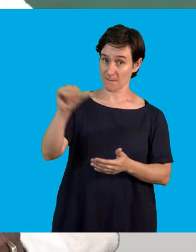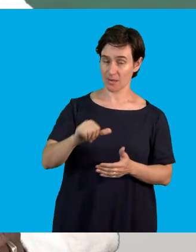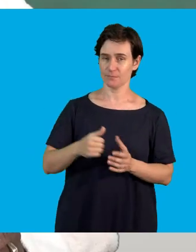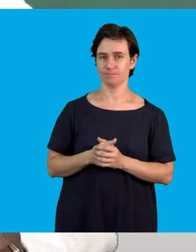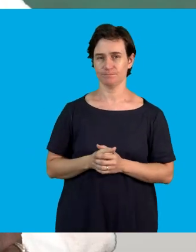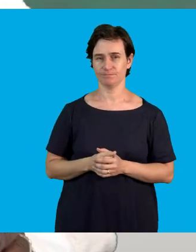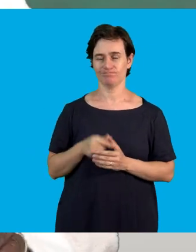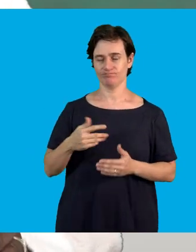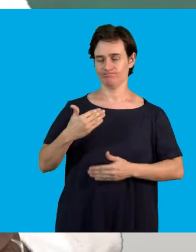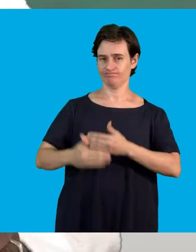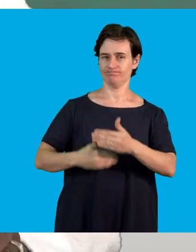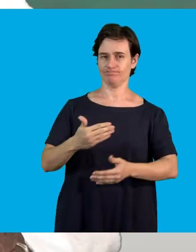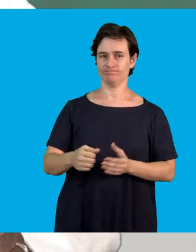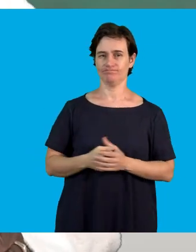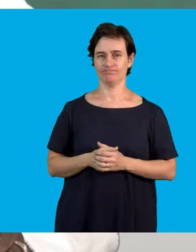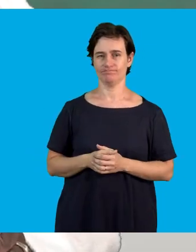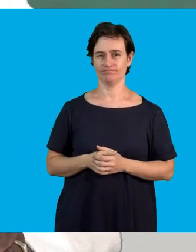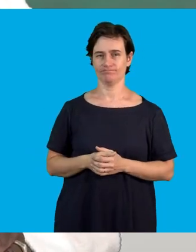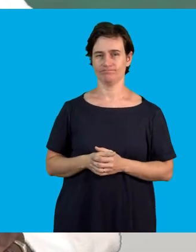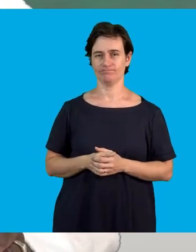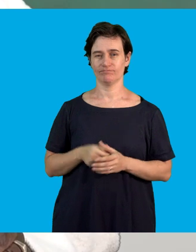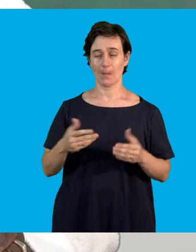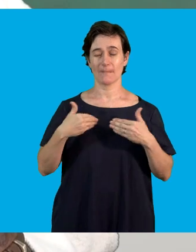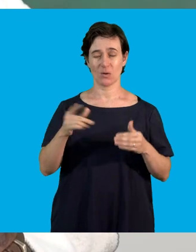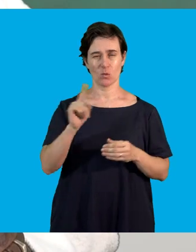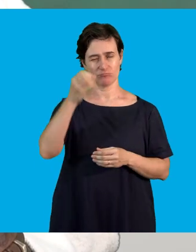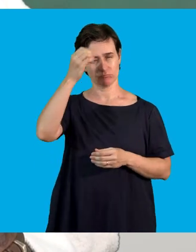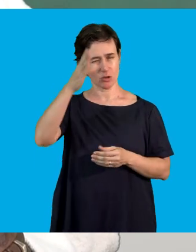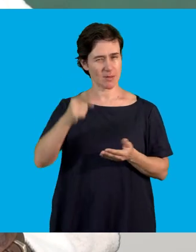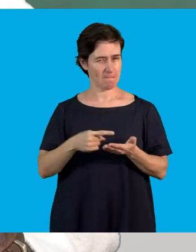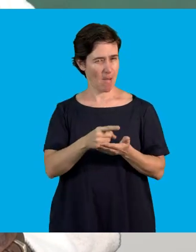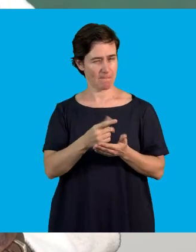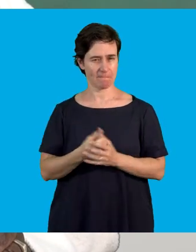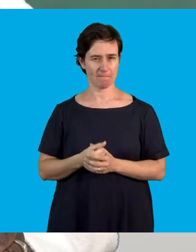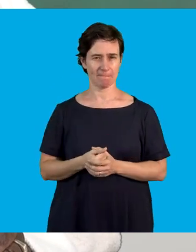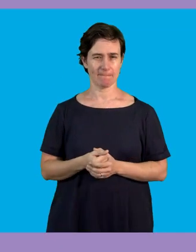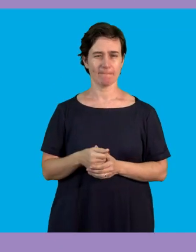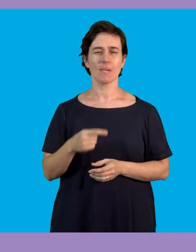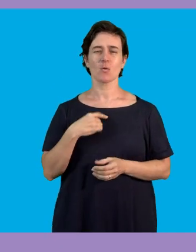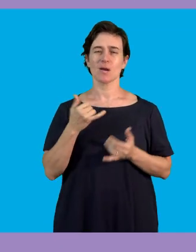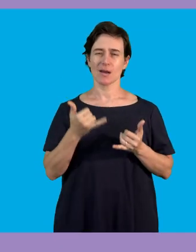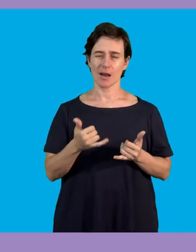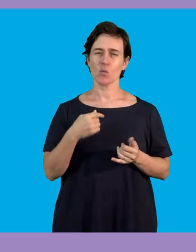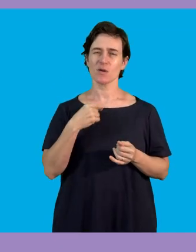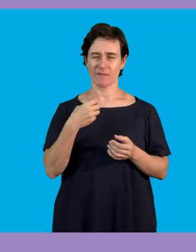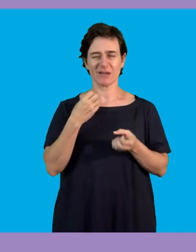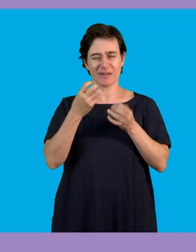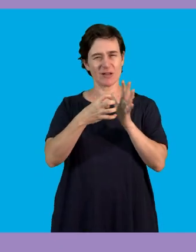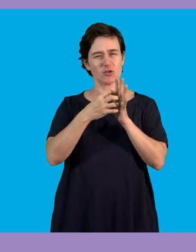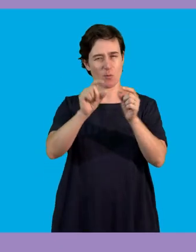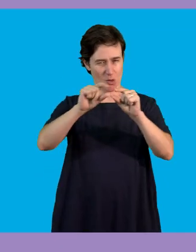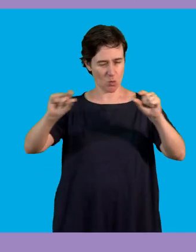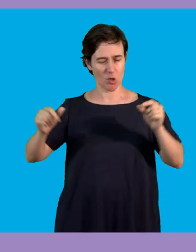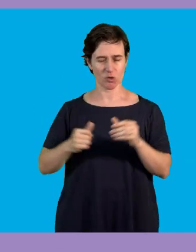Welcome back. Let's continue. Starting with our concept map, we have solved a few